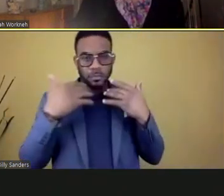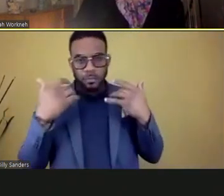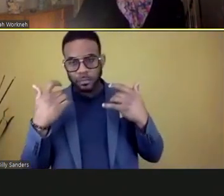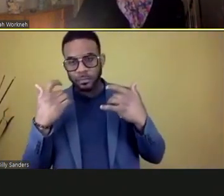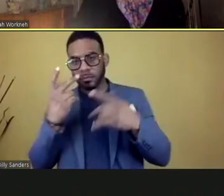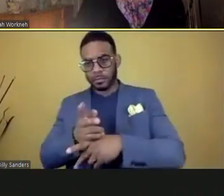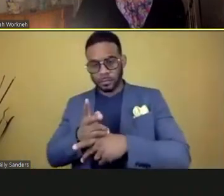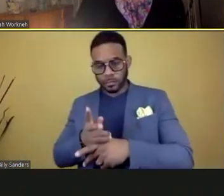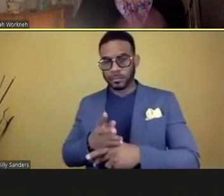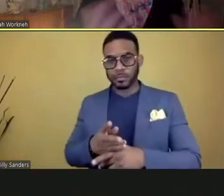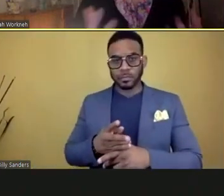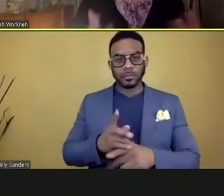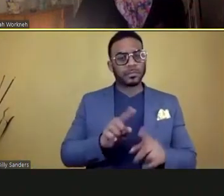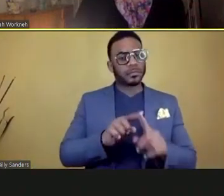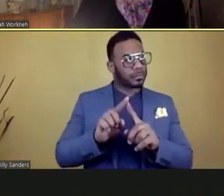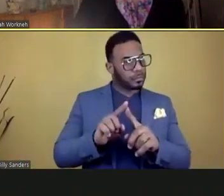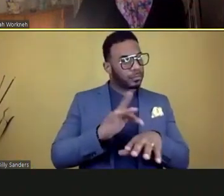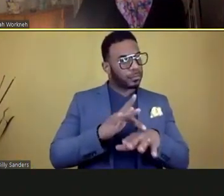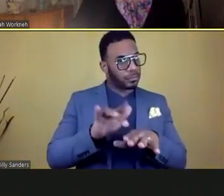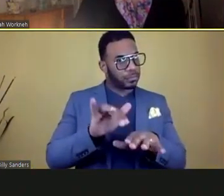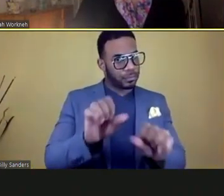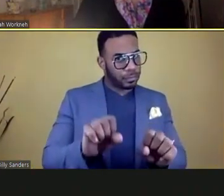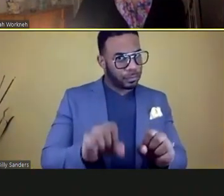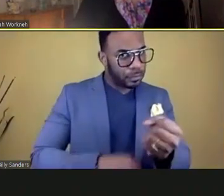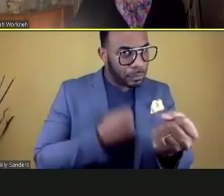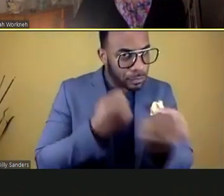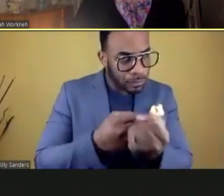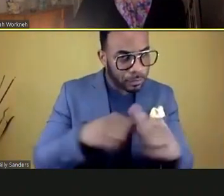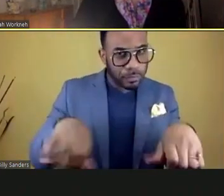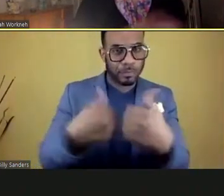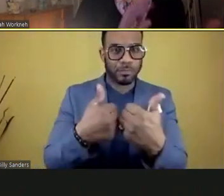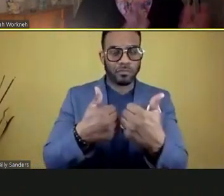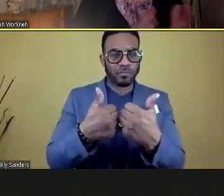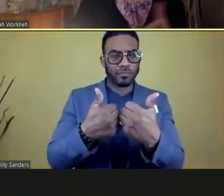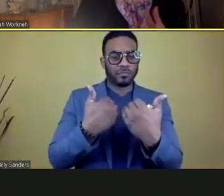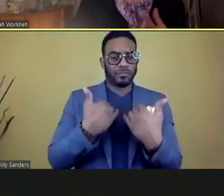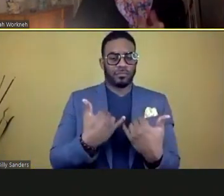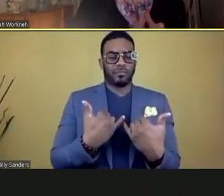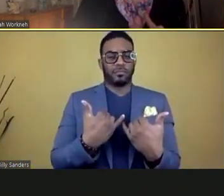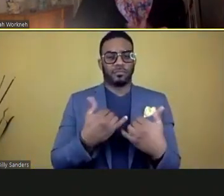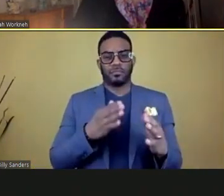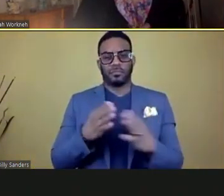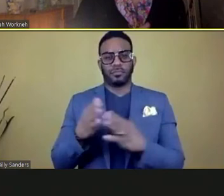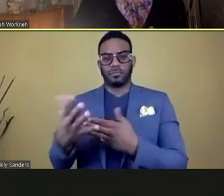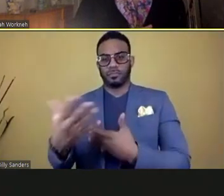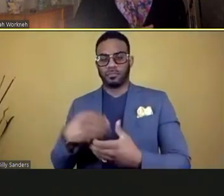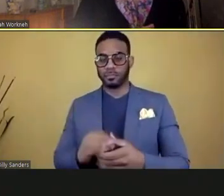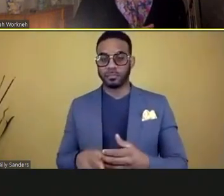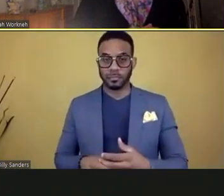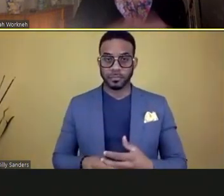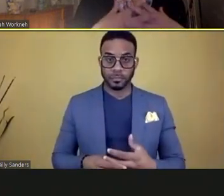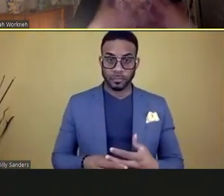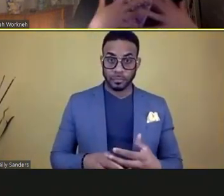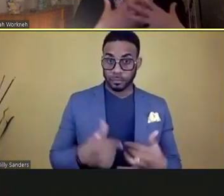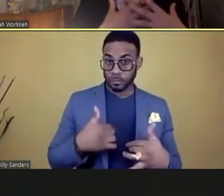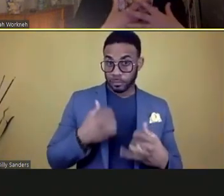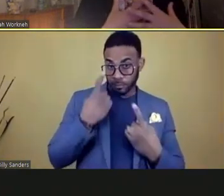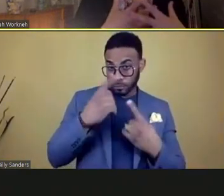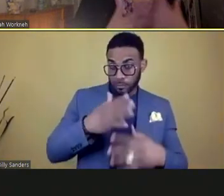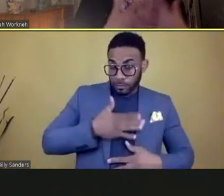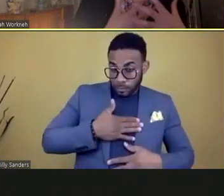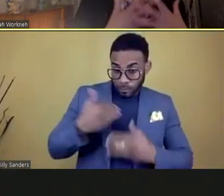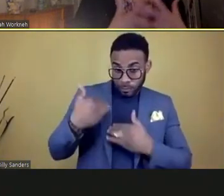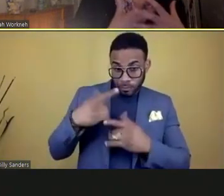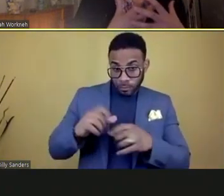care, but also as spaces that can support and challenge existing ways of engaging. I consider it my job